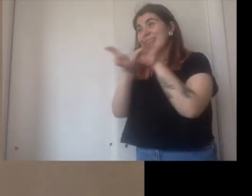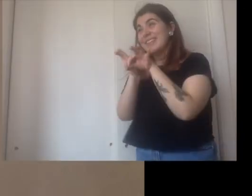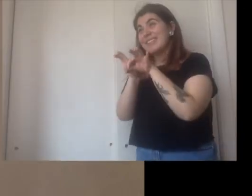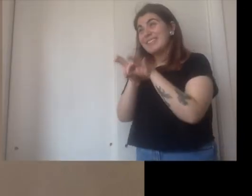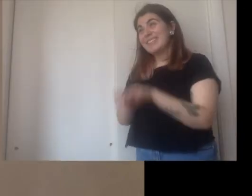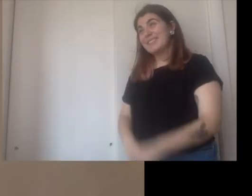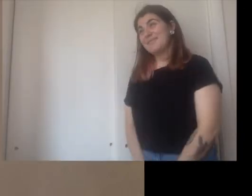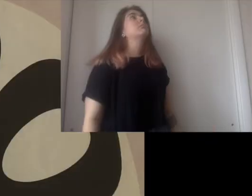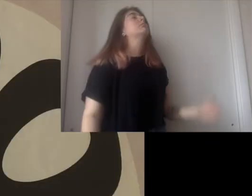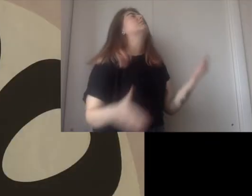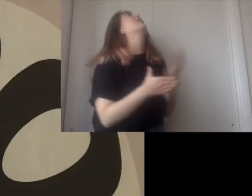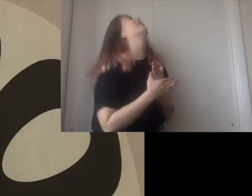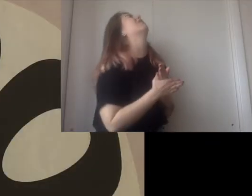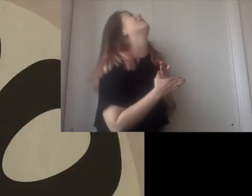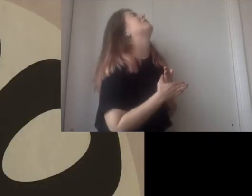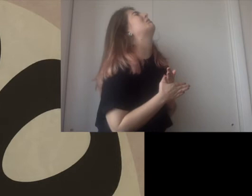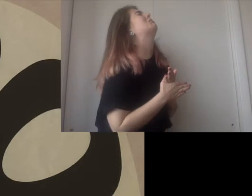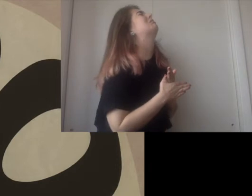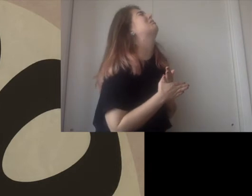It will be worth it.